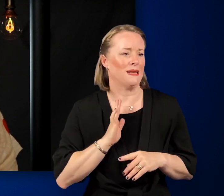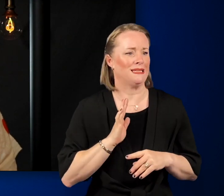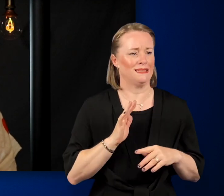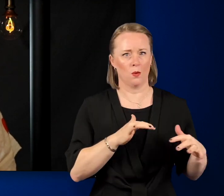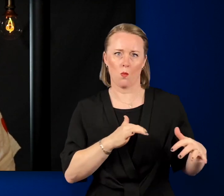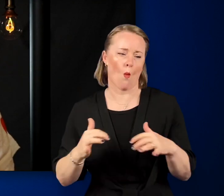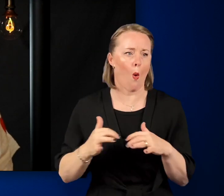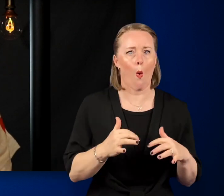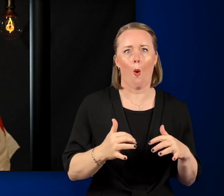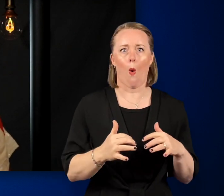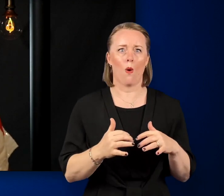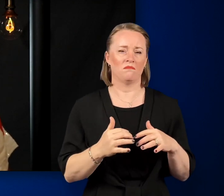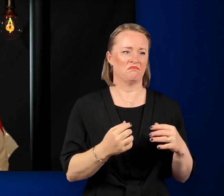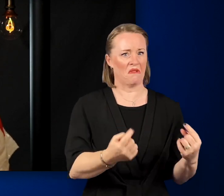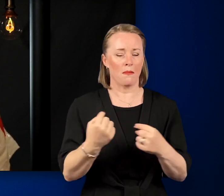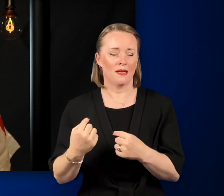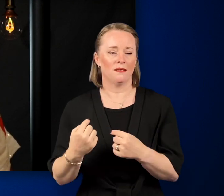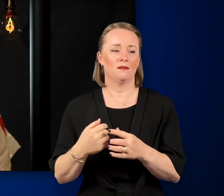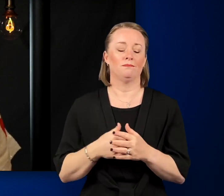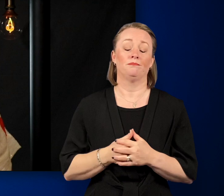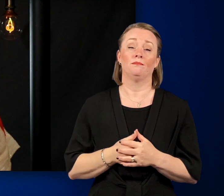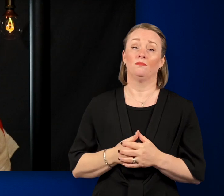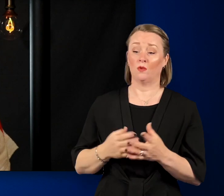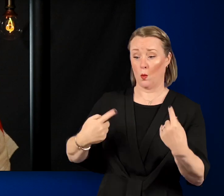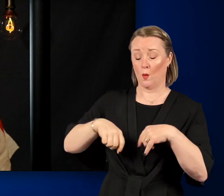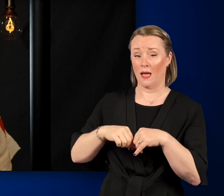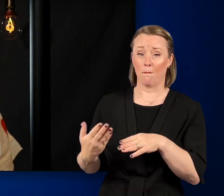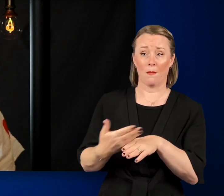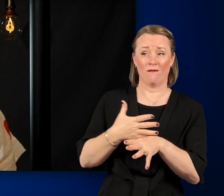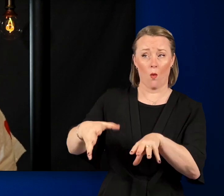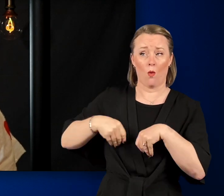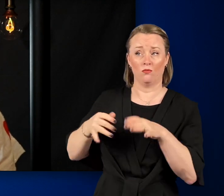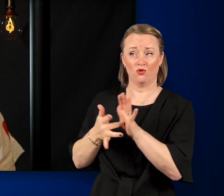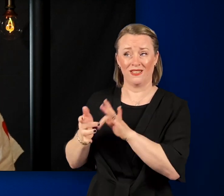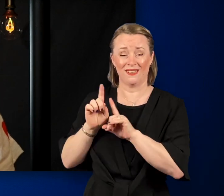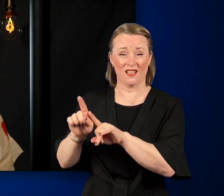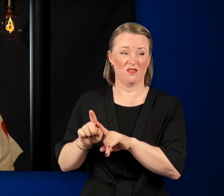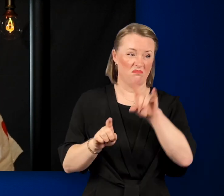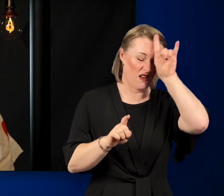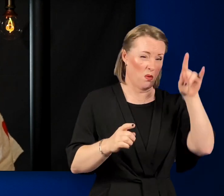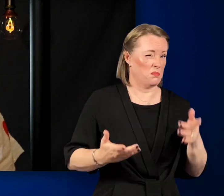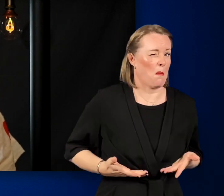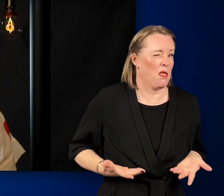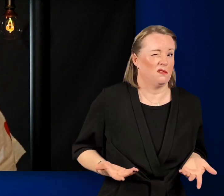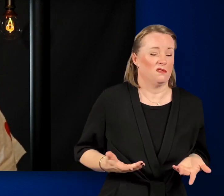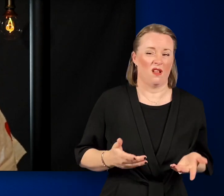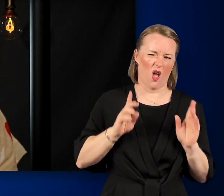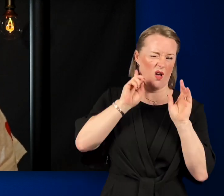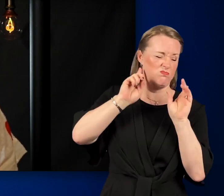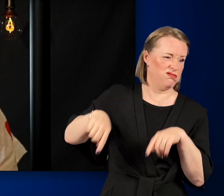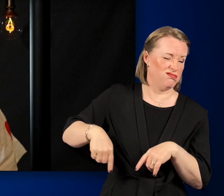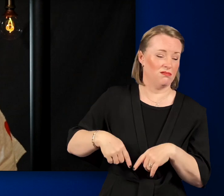devil. But afterwards, he will try to disable, disarm, and discourage us in any way he knows